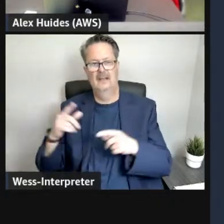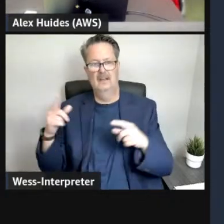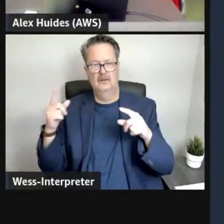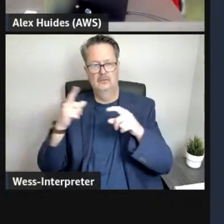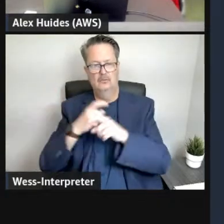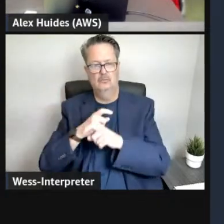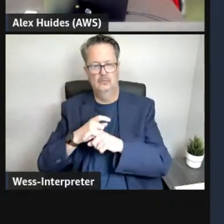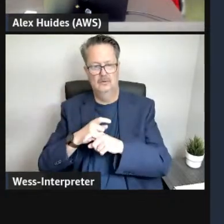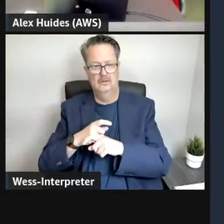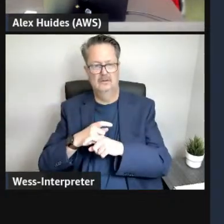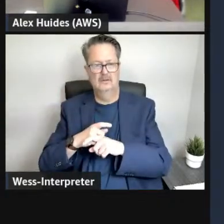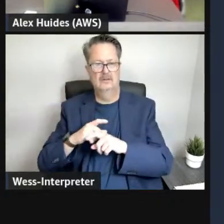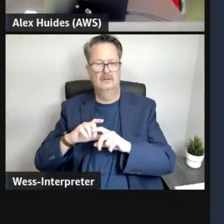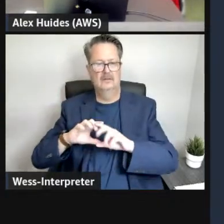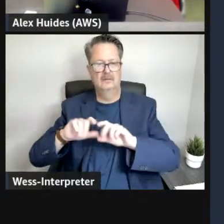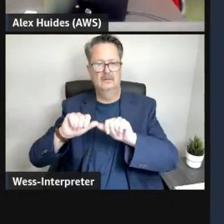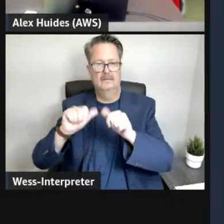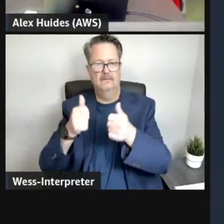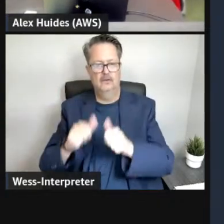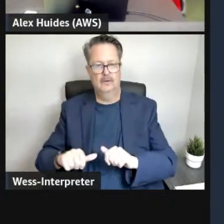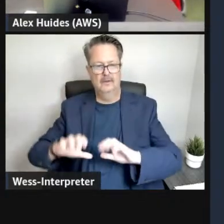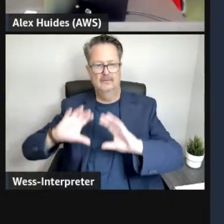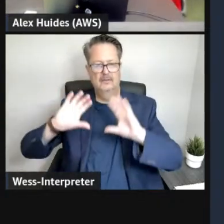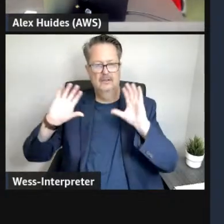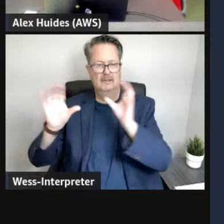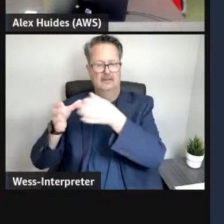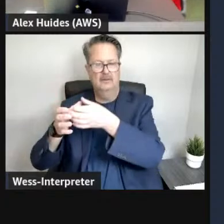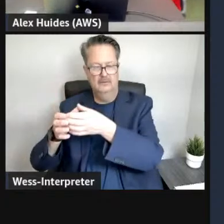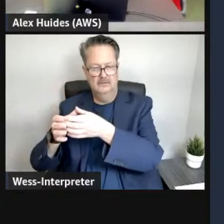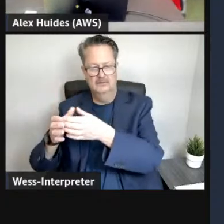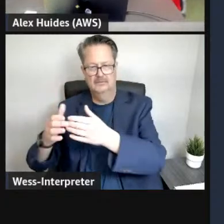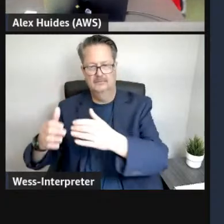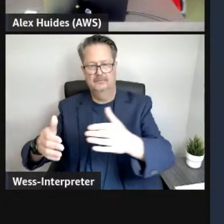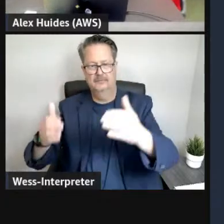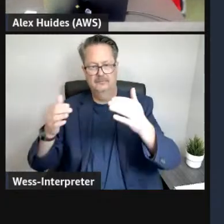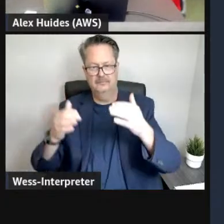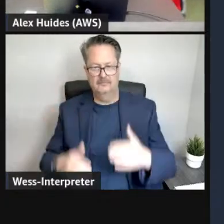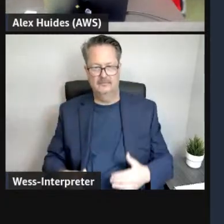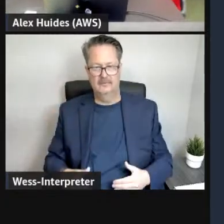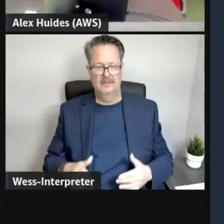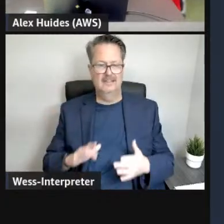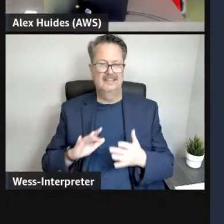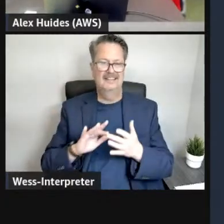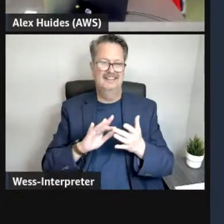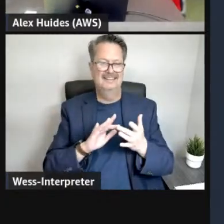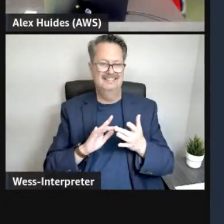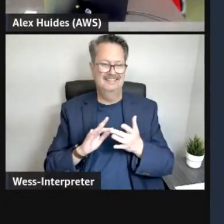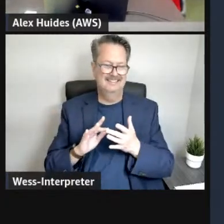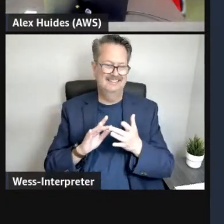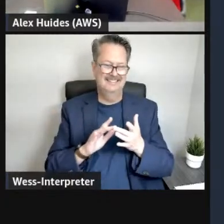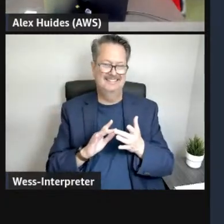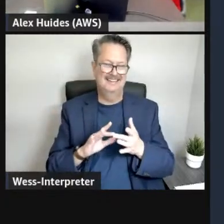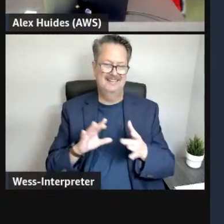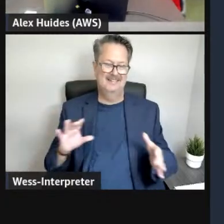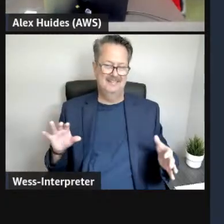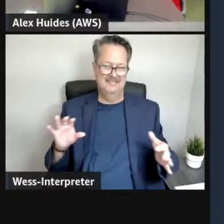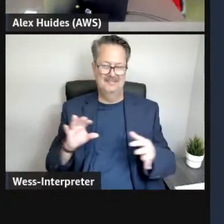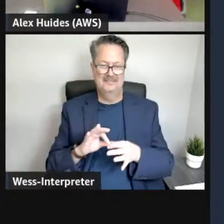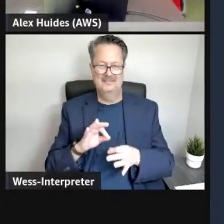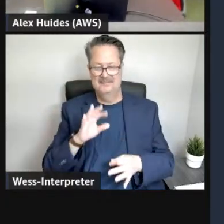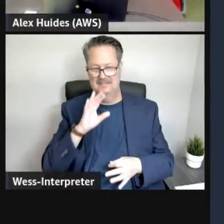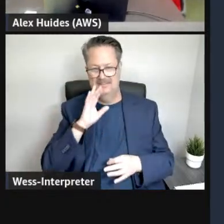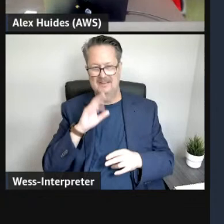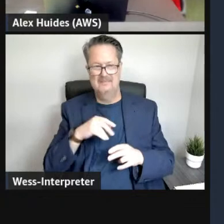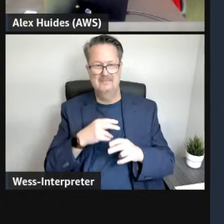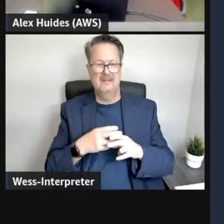containers. Another thing is network connectivity. We talked about how you still need